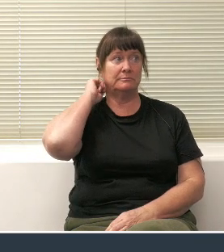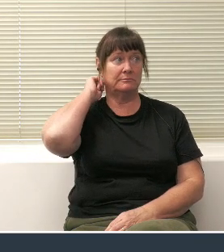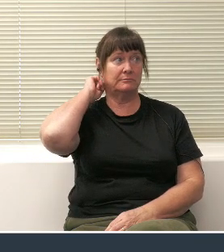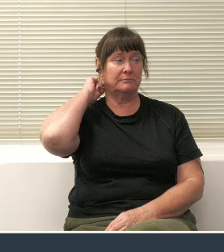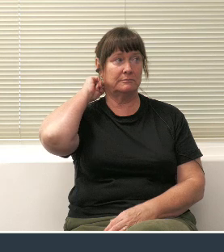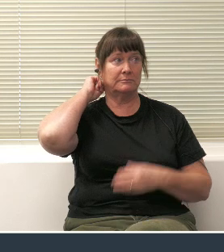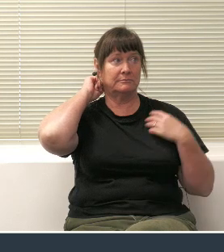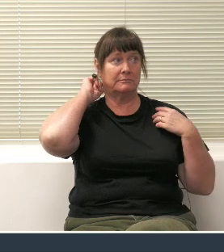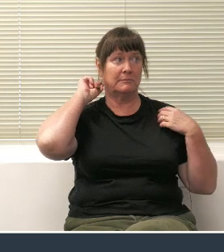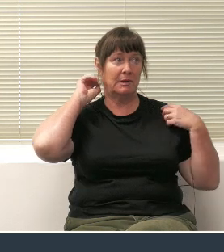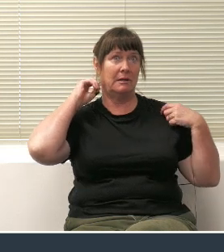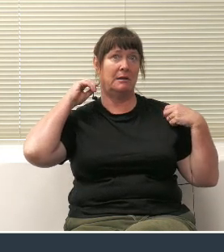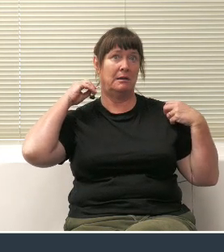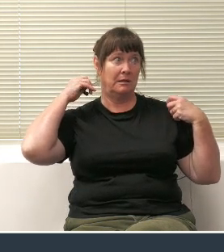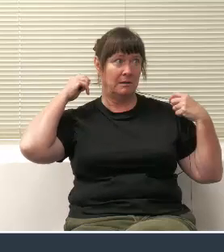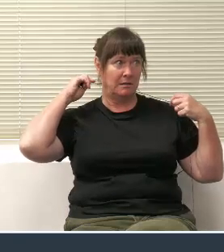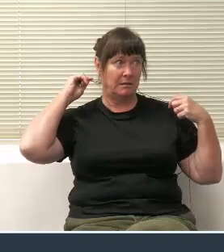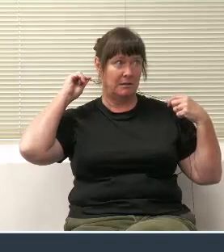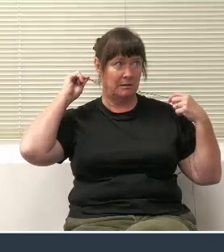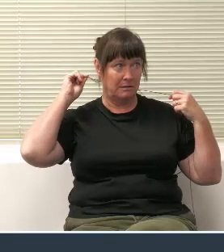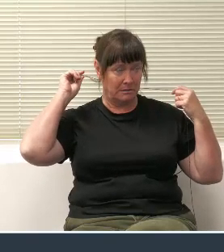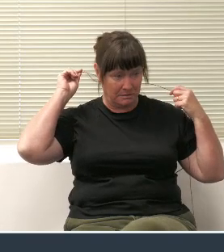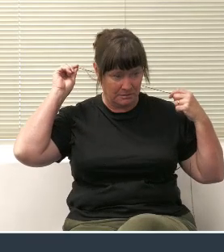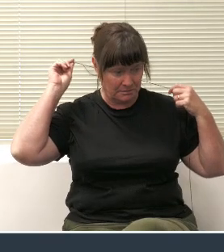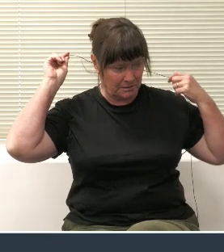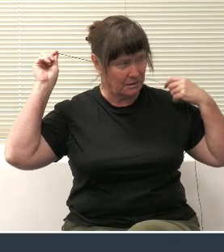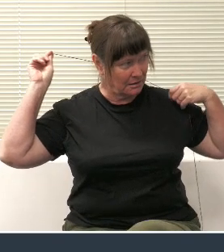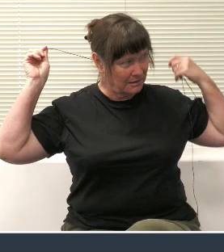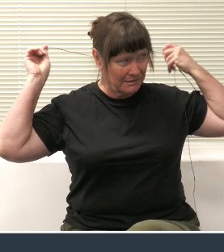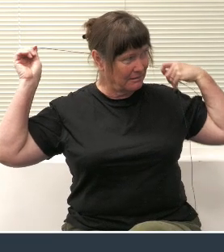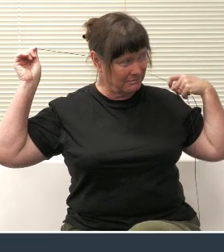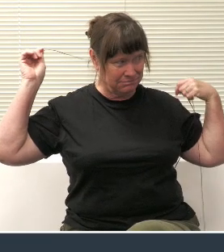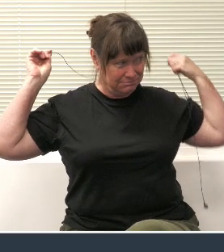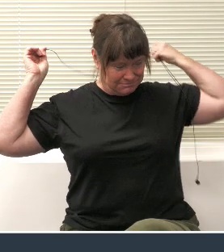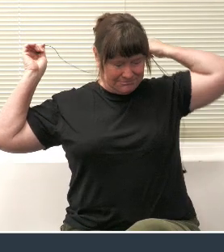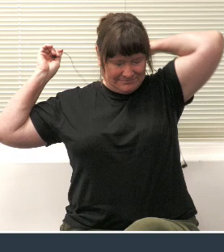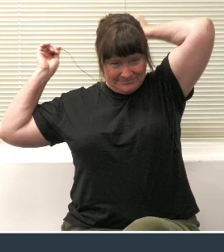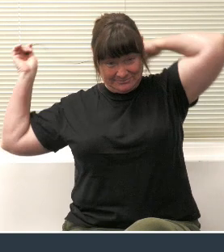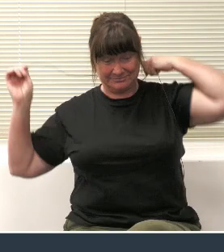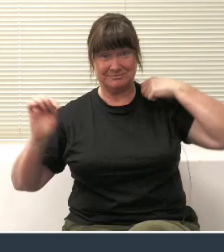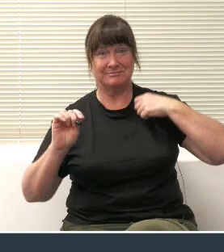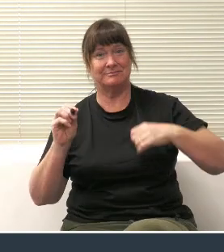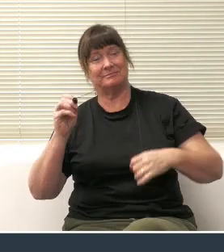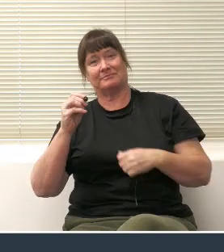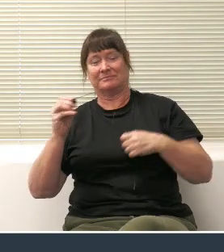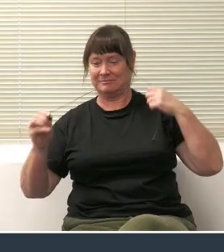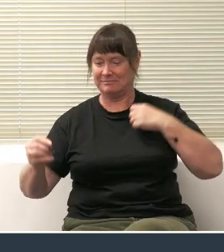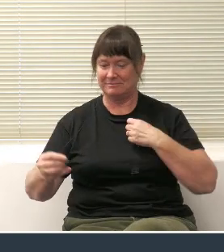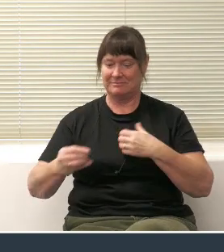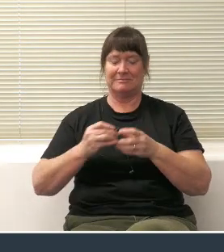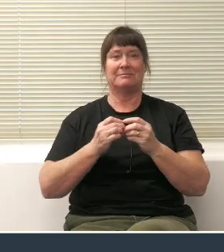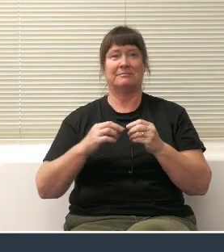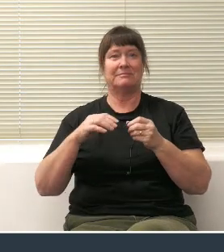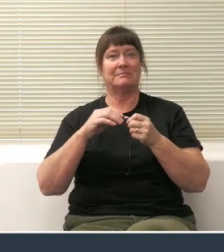Okay. So I'll just give everyone just a final moment to absorb because there's a lot in there. And then